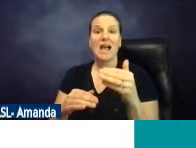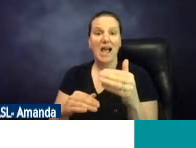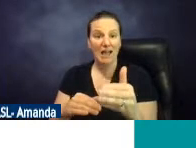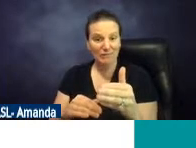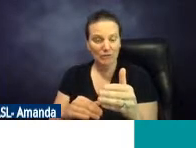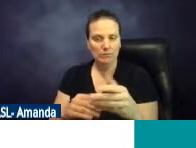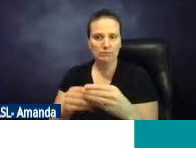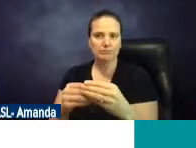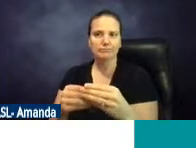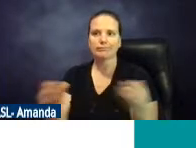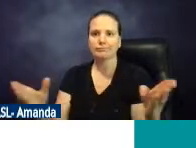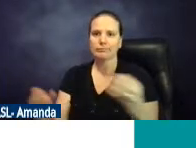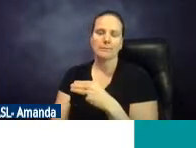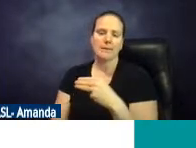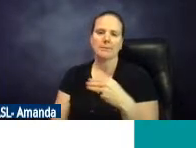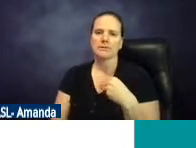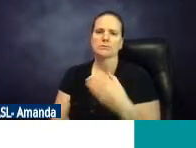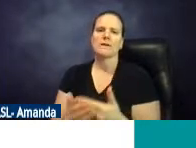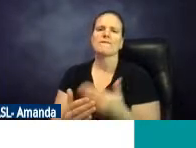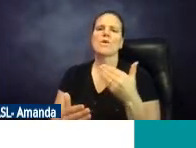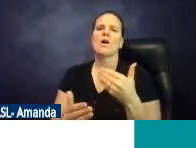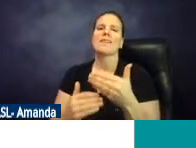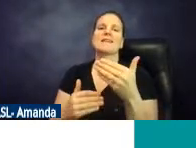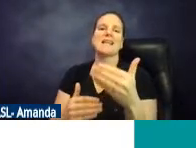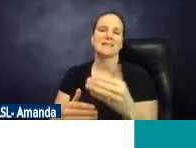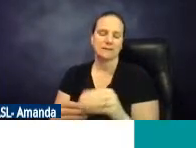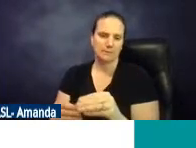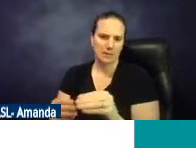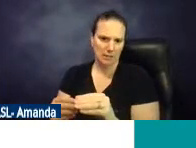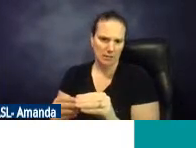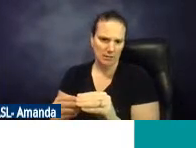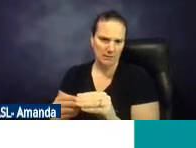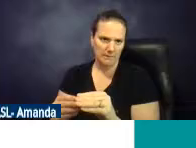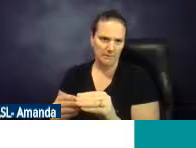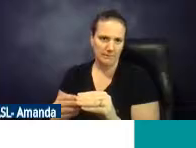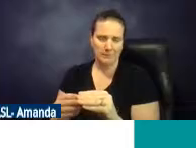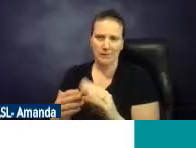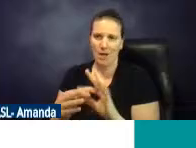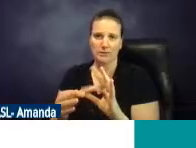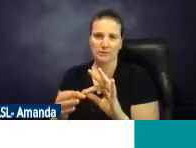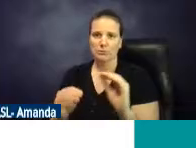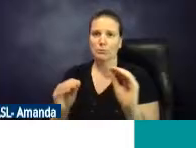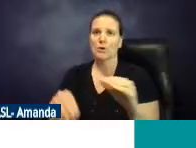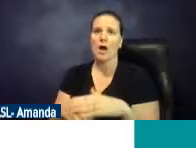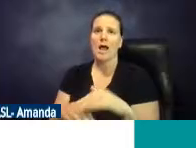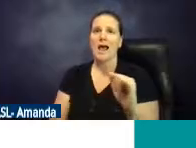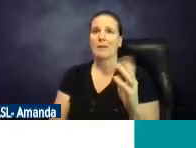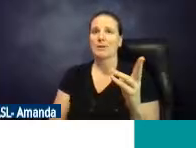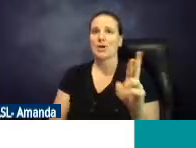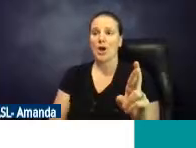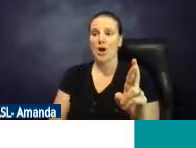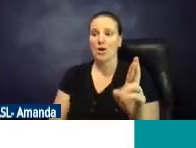to members in advance of their next meeting. All comments are posted on the IBR website.